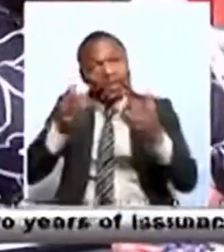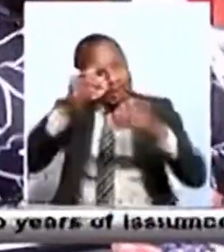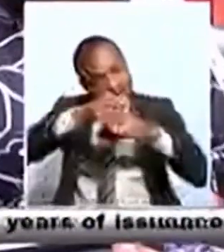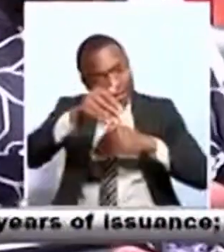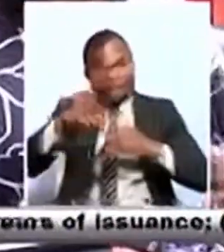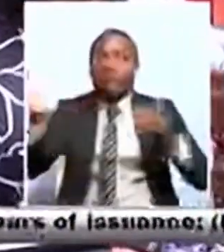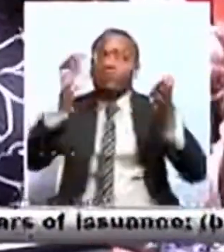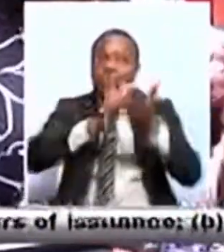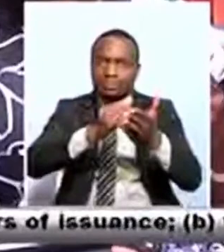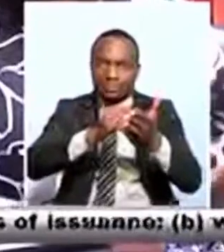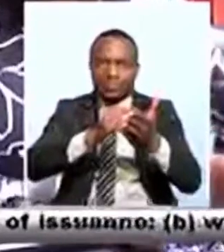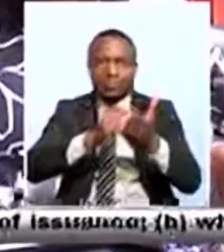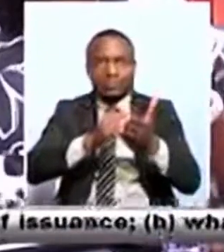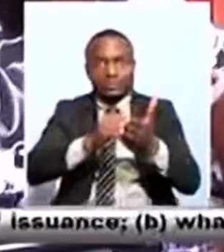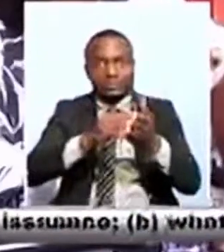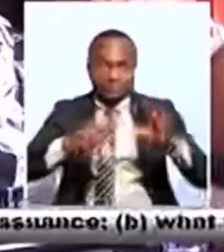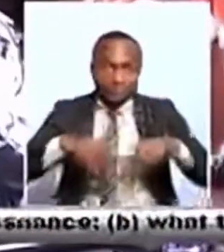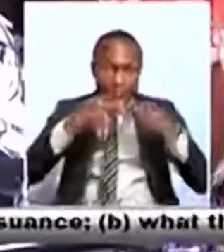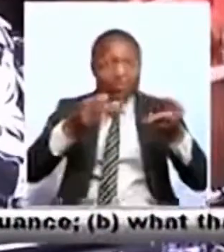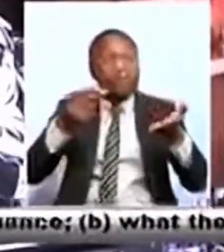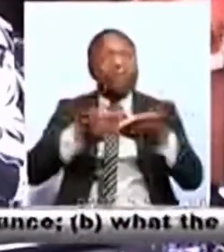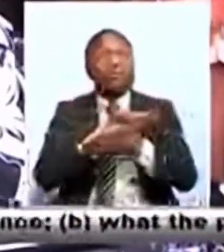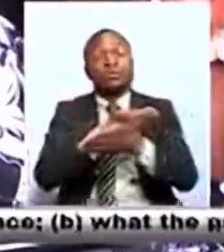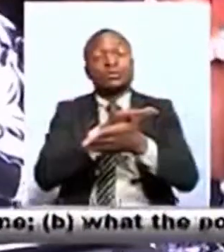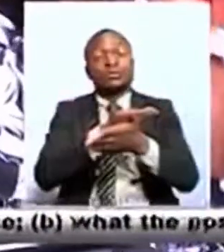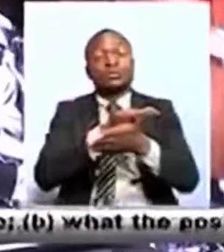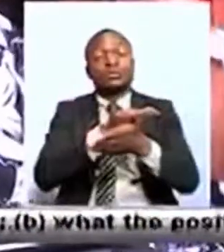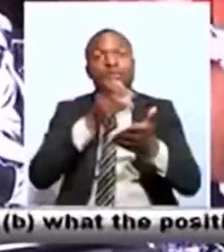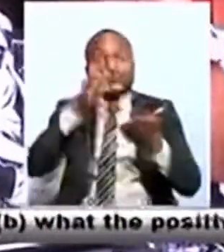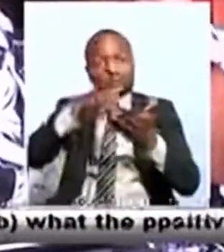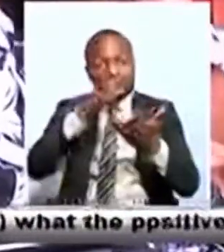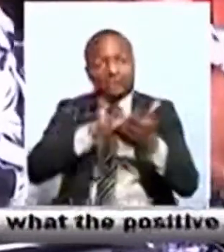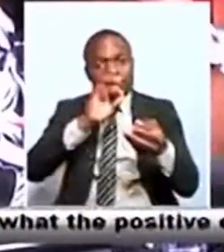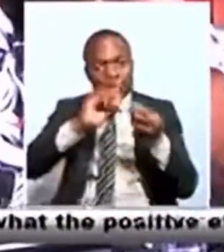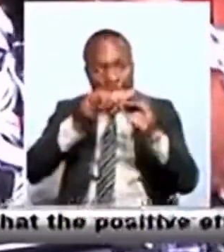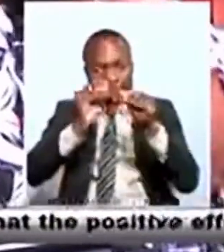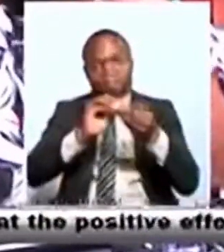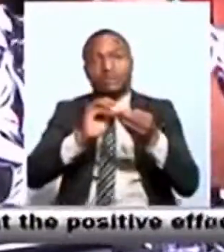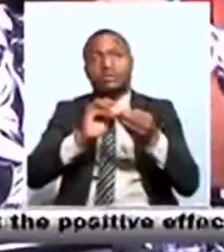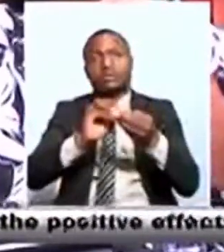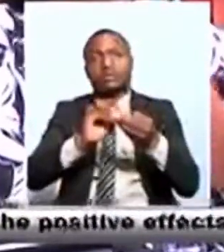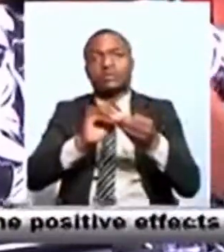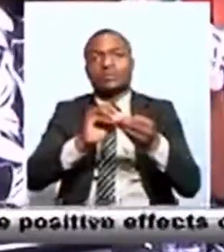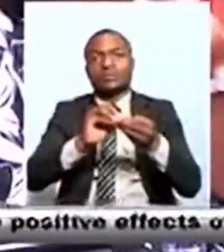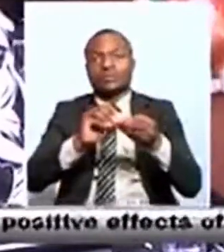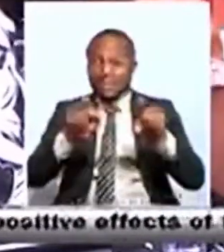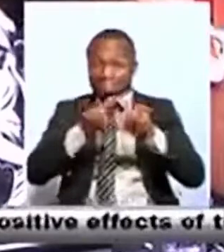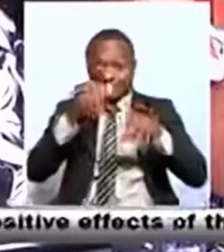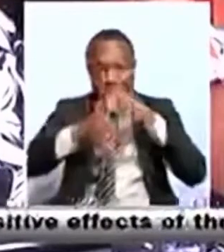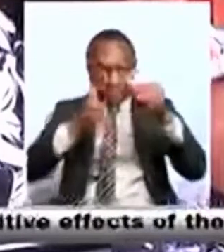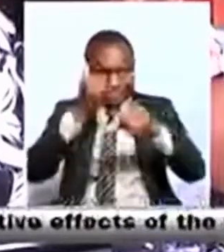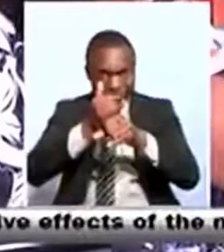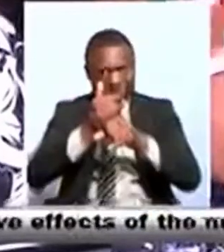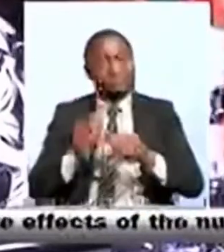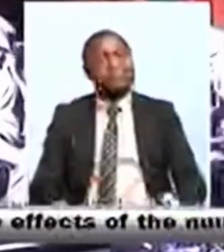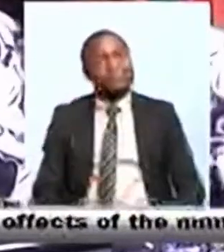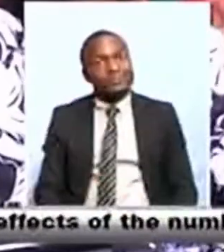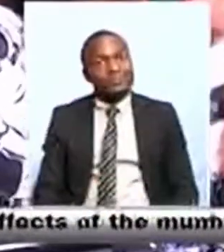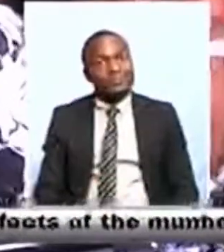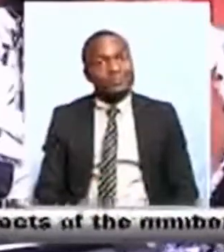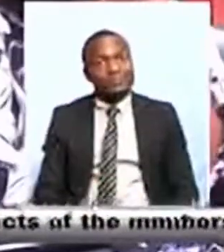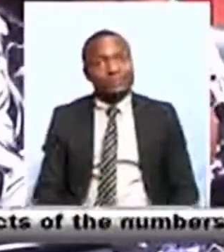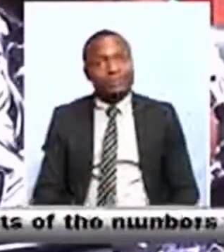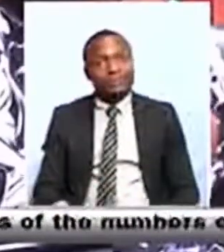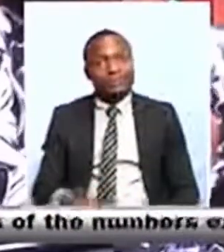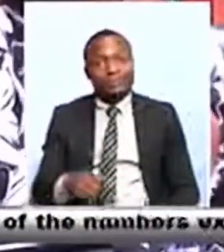again, they are allocated a new examination number for that particular year. Therefore, the expiry of the